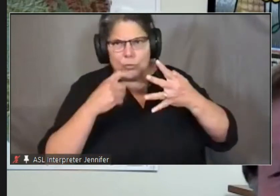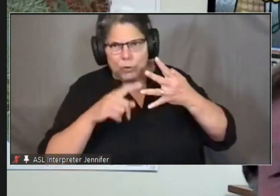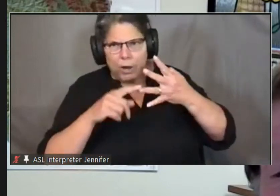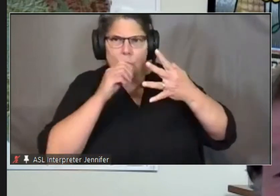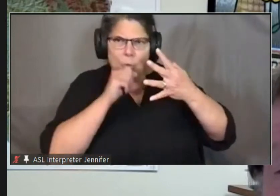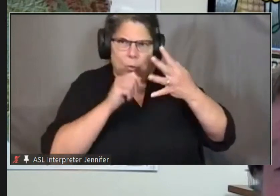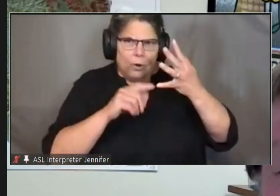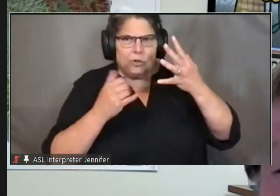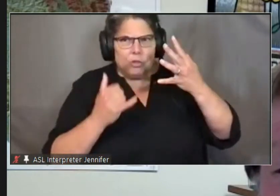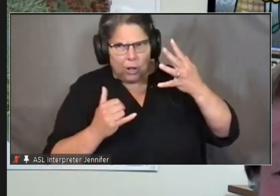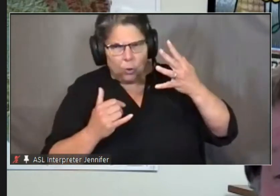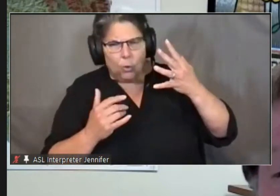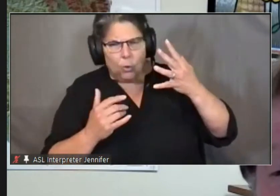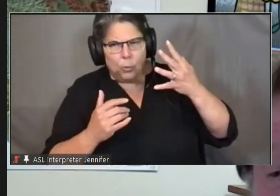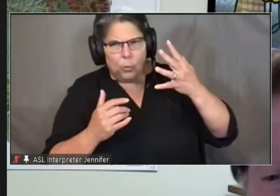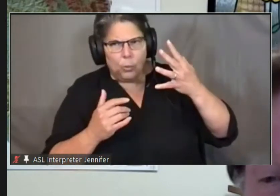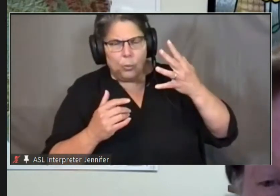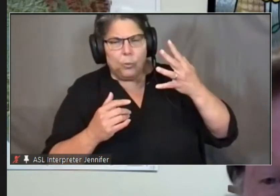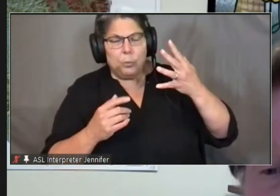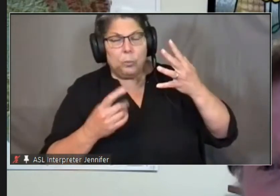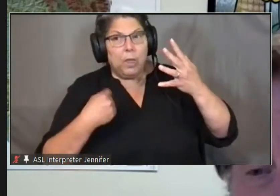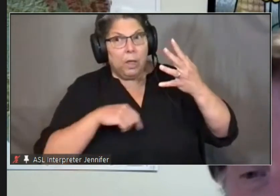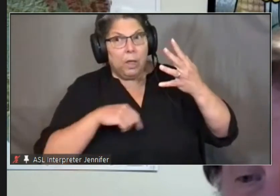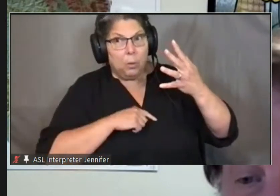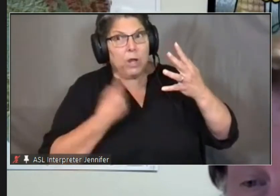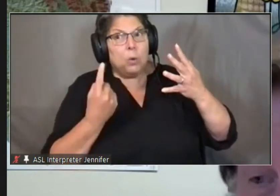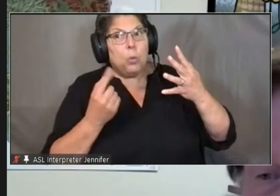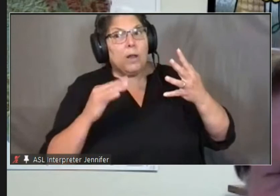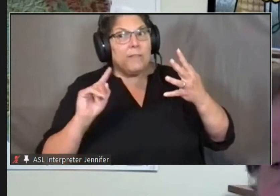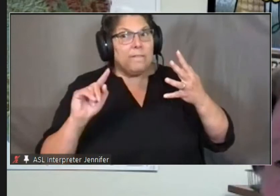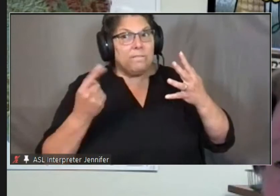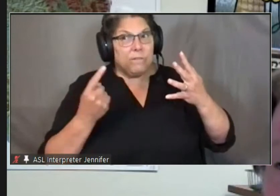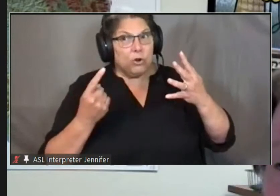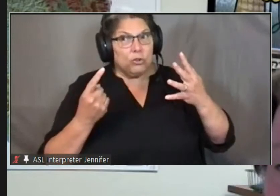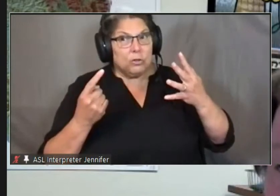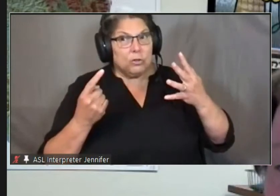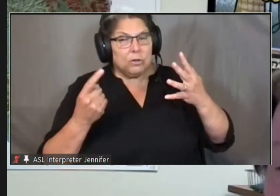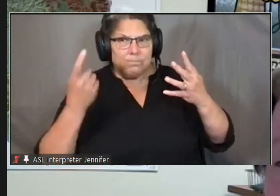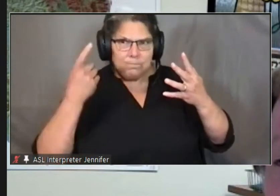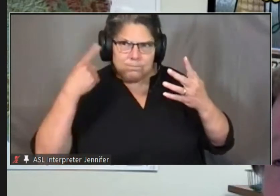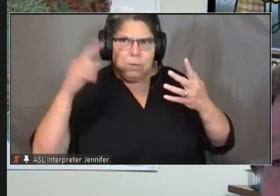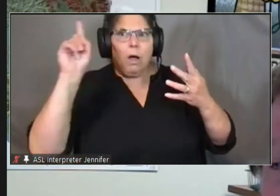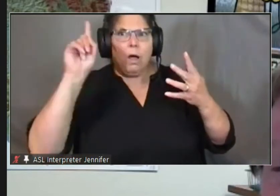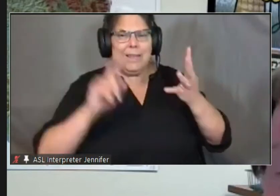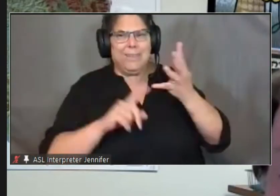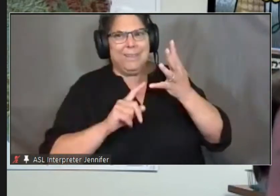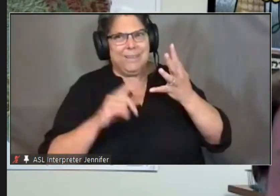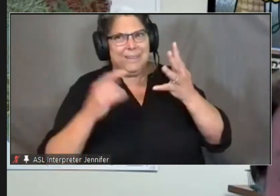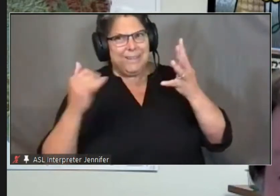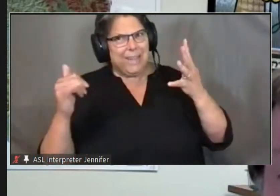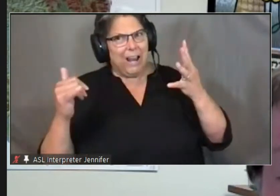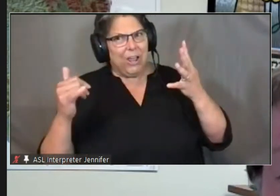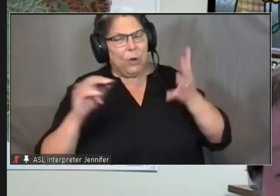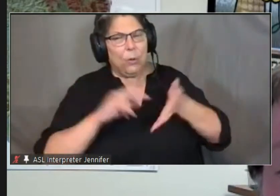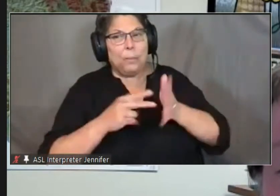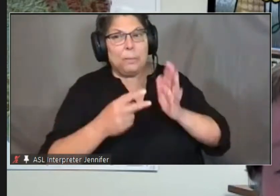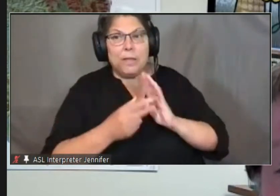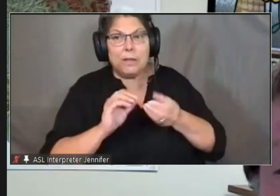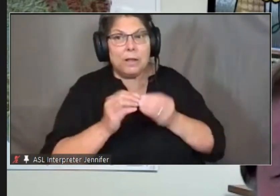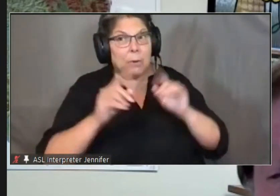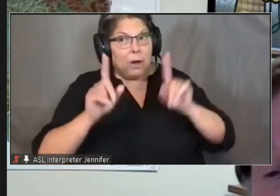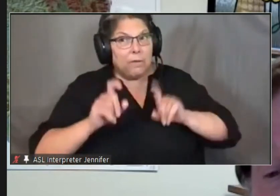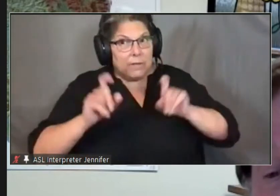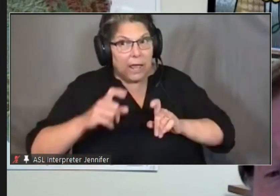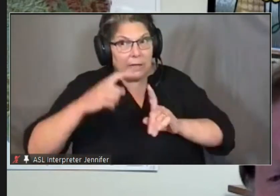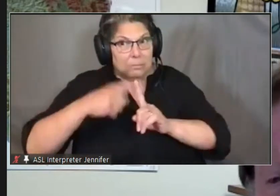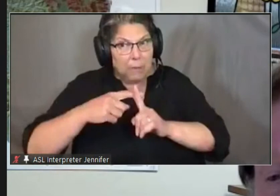we were among the first to achieve yellow tier metrics. That was case rates, test positivity. They